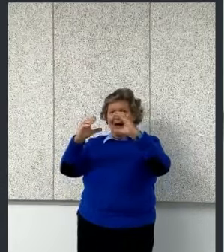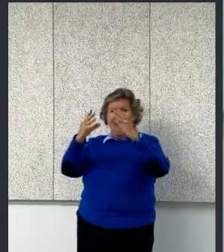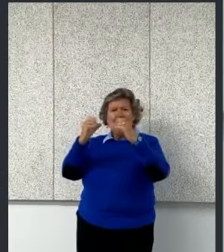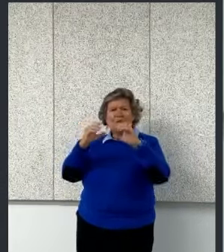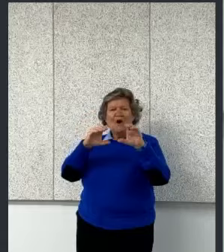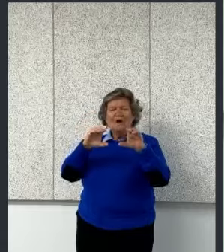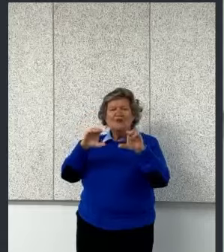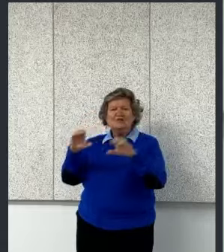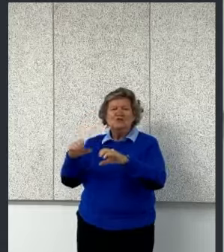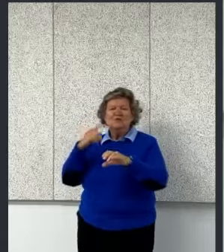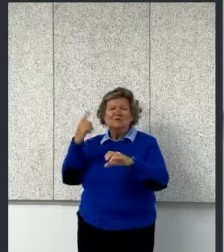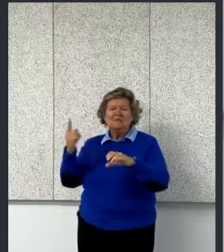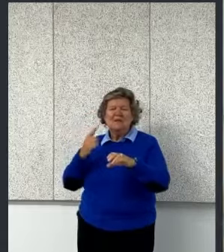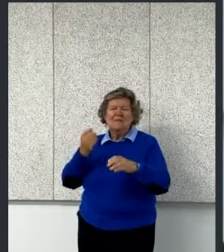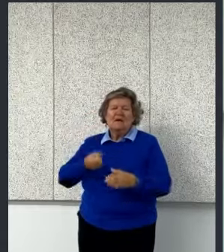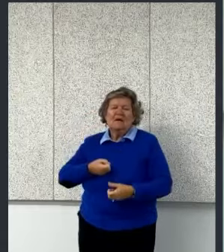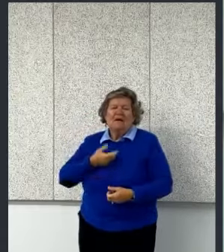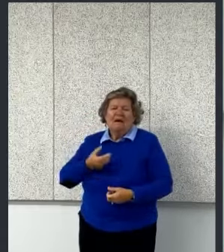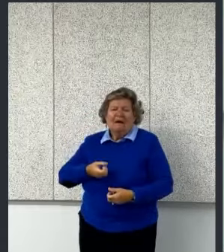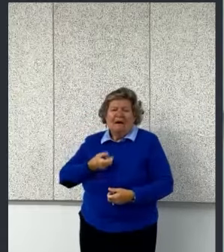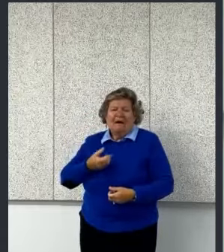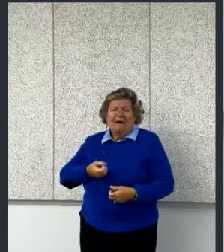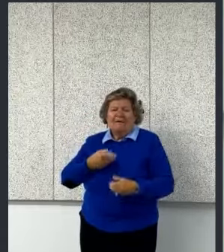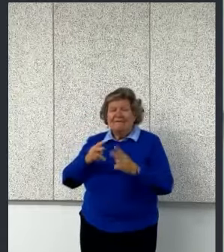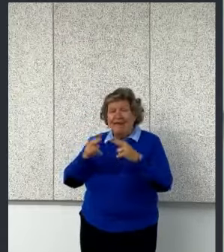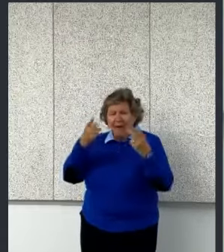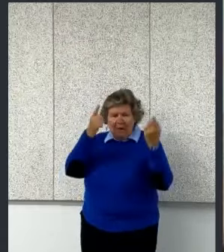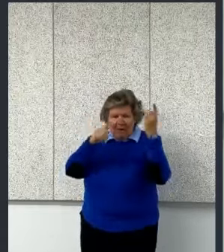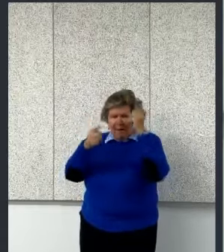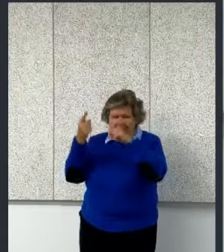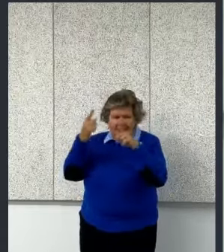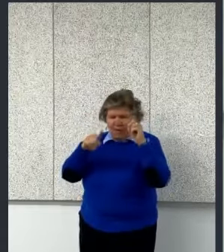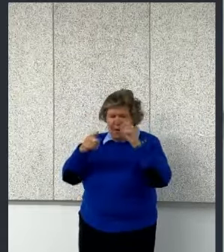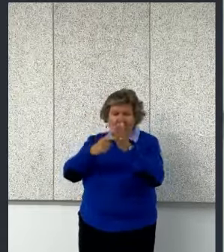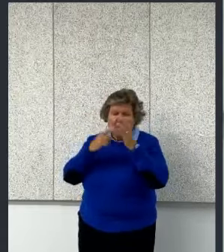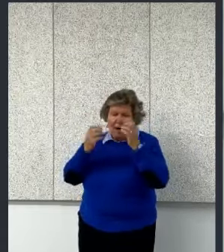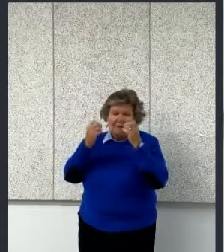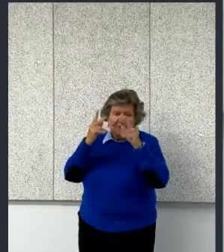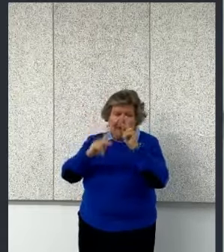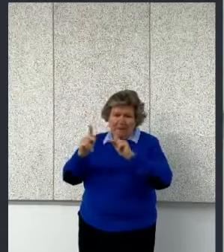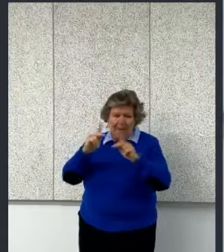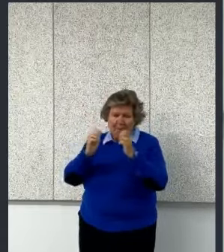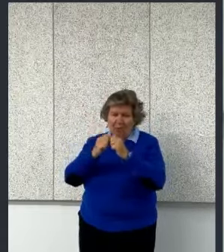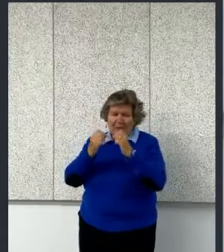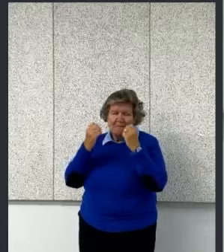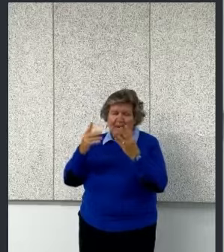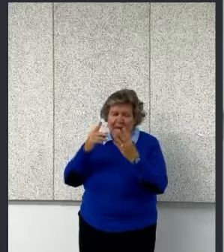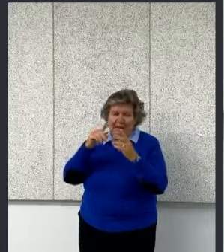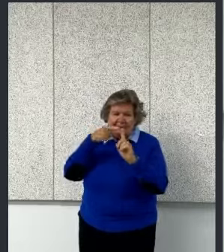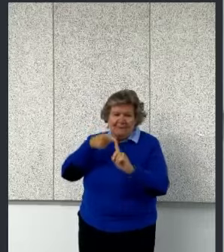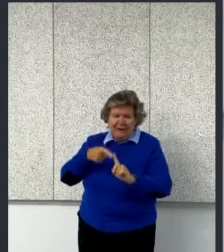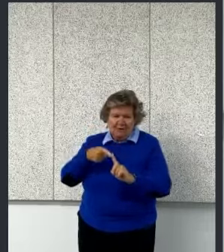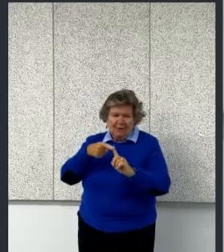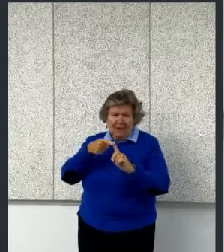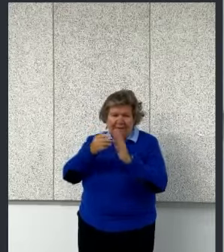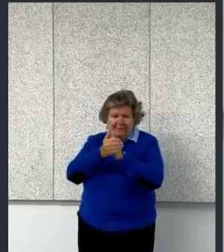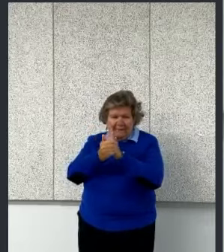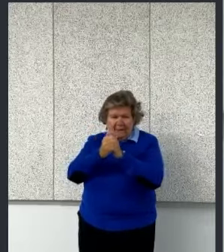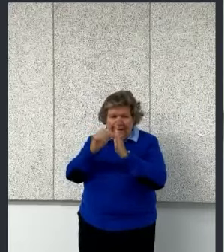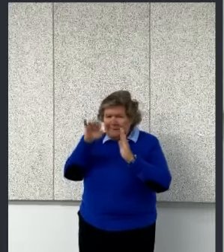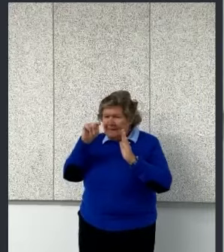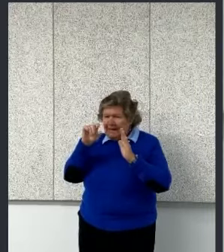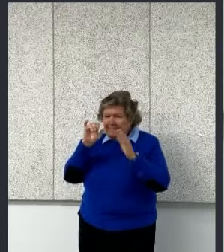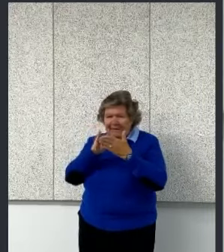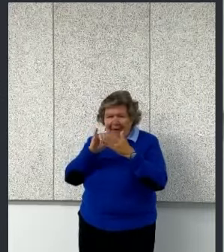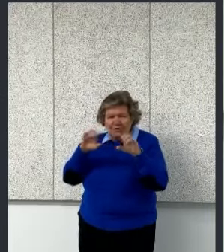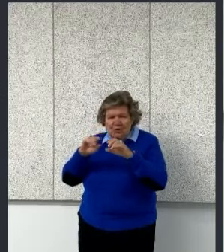temporal, ephemeral, highly collaborative, requiring many people with many specialized skill sets that do a particular